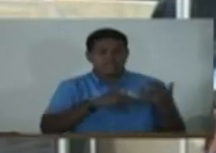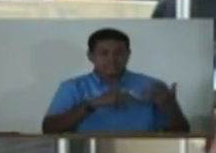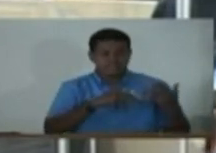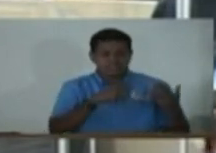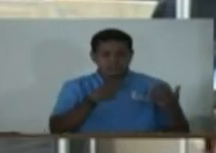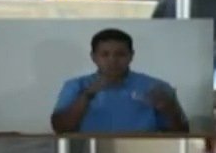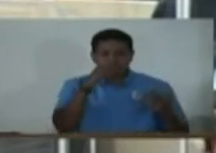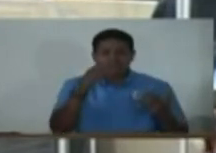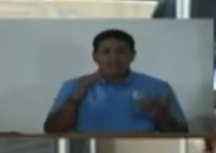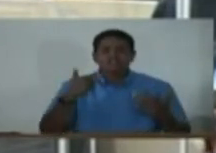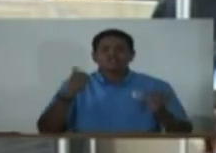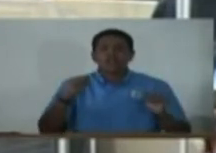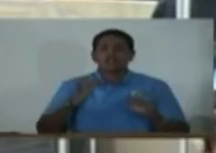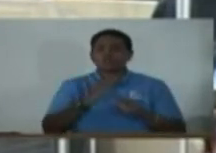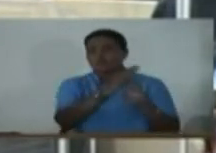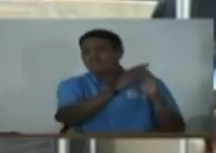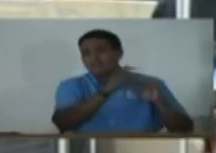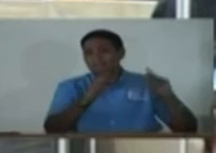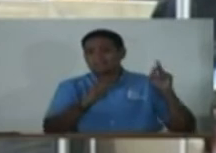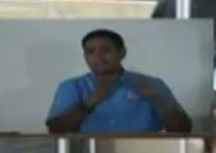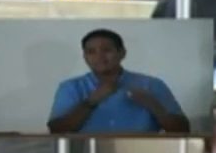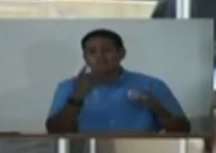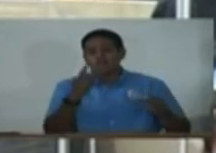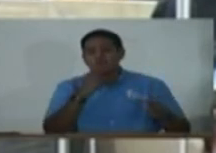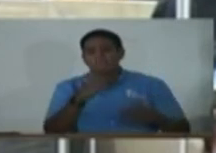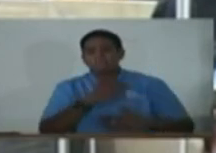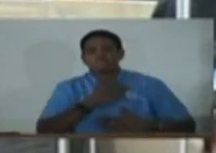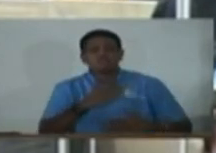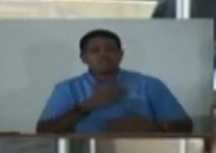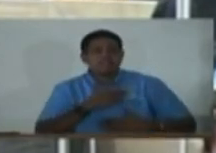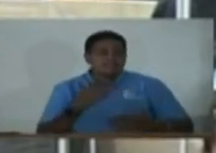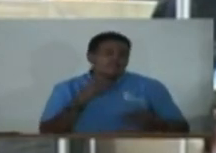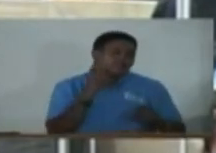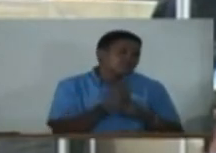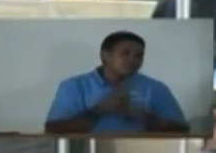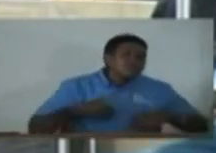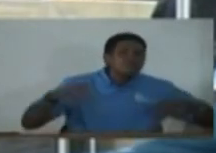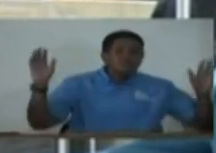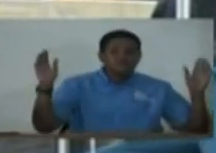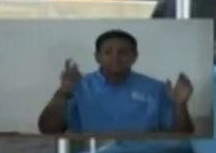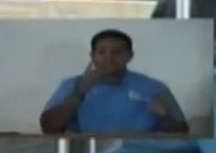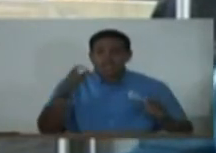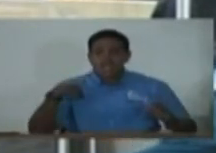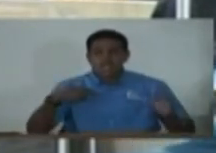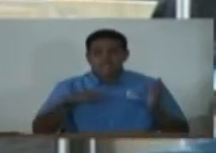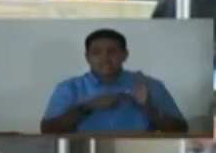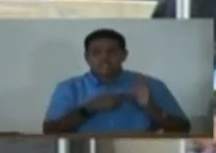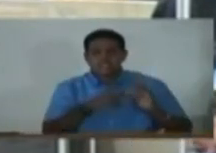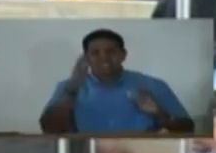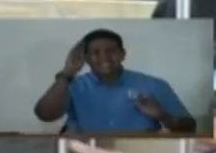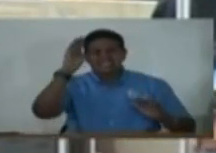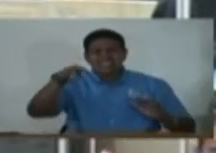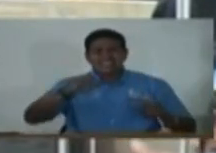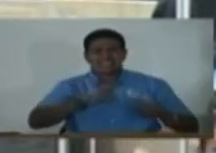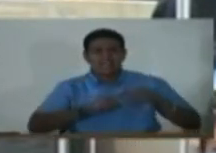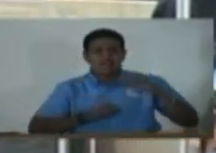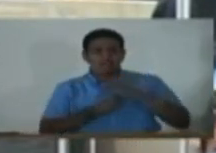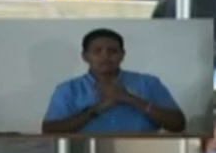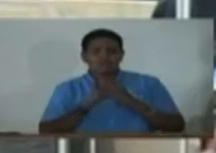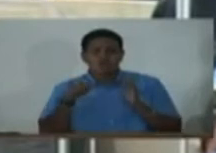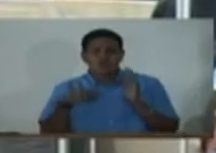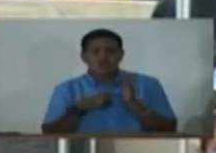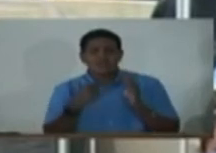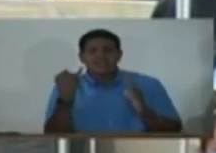to prevent people from breathing. It's not our intention deliberately locked that we have to put on curfew. If I didn't have to do it, it wouldn't be done.